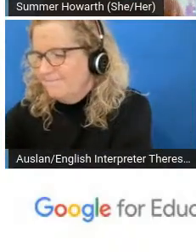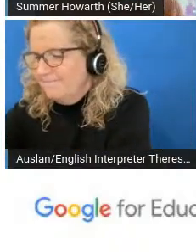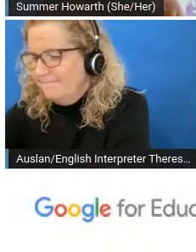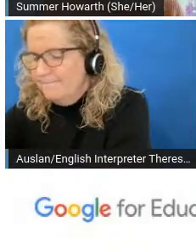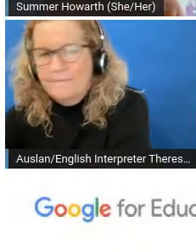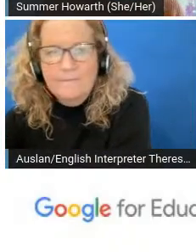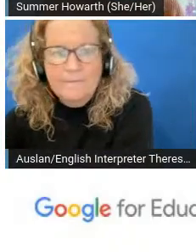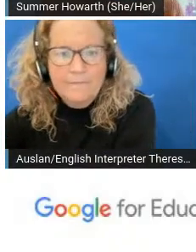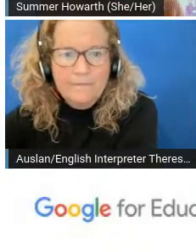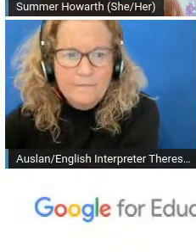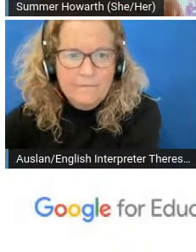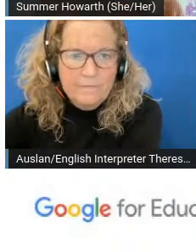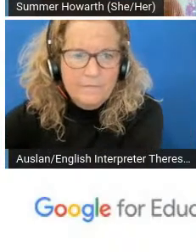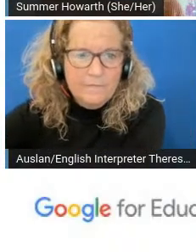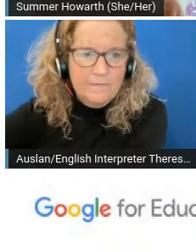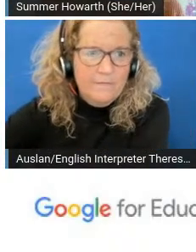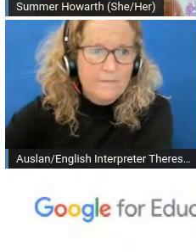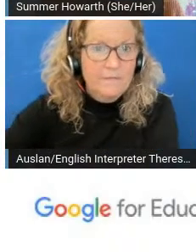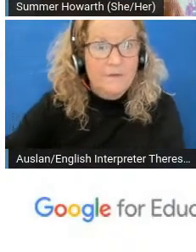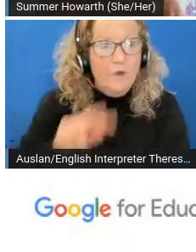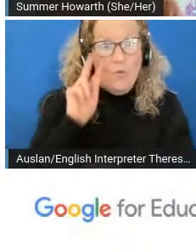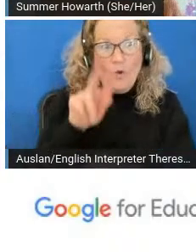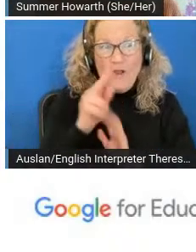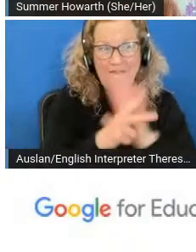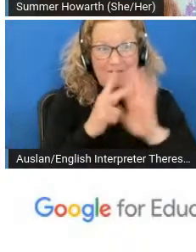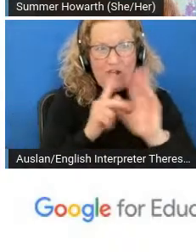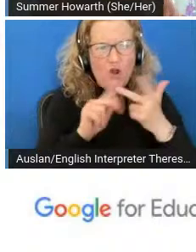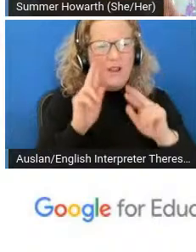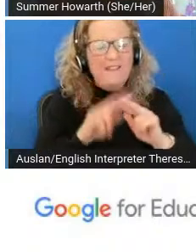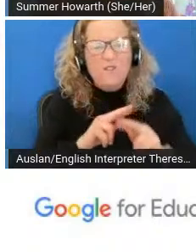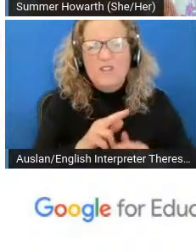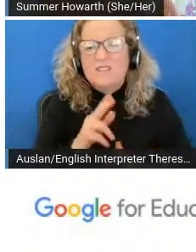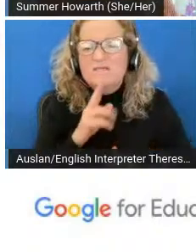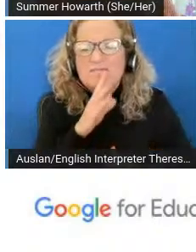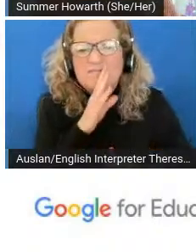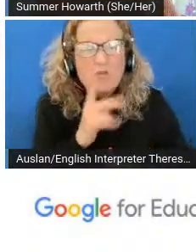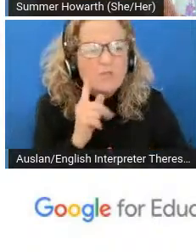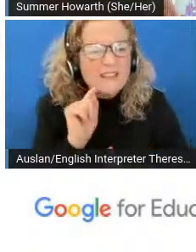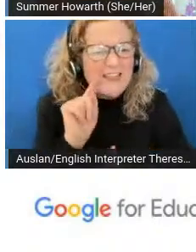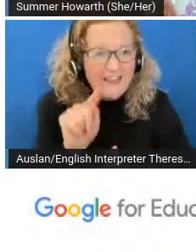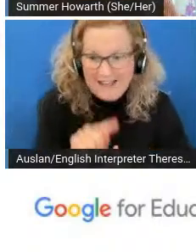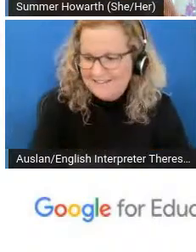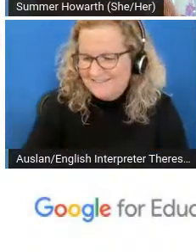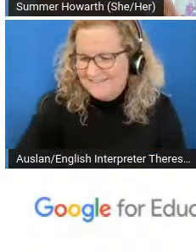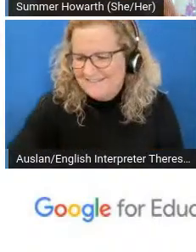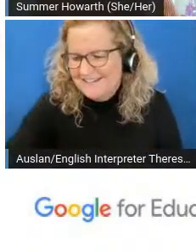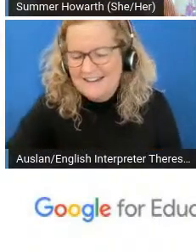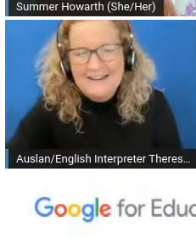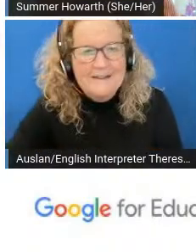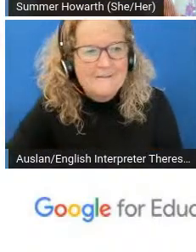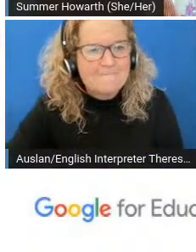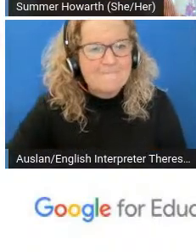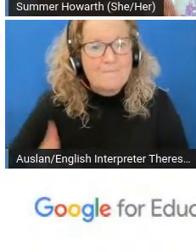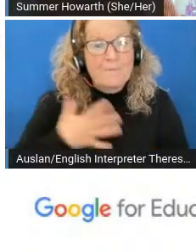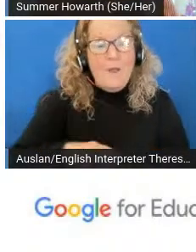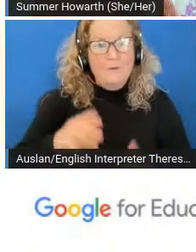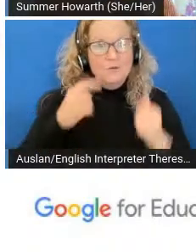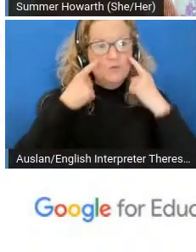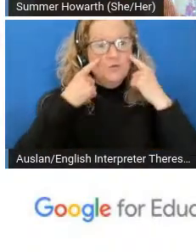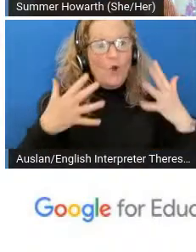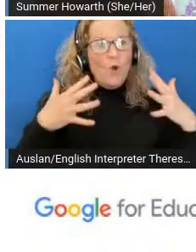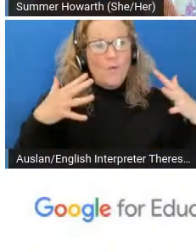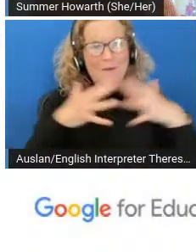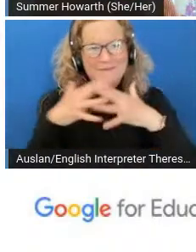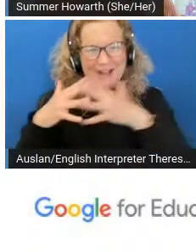Goldberg machine, watch some of these videos. I just wanted to show you these and to show you this website because it is a fantastic curated